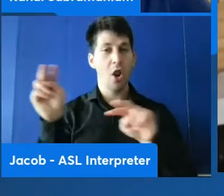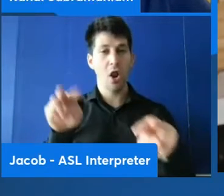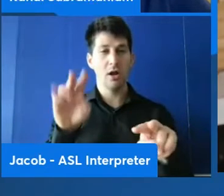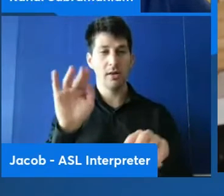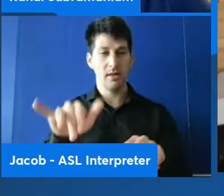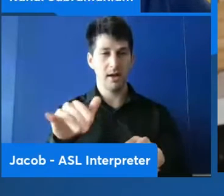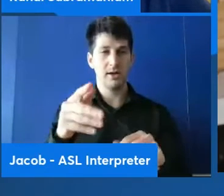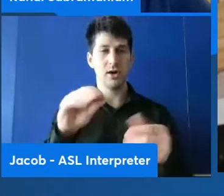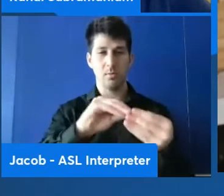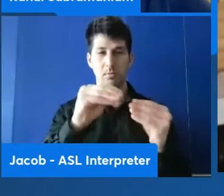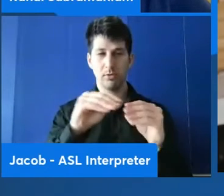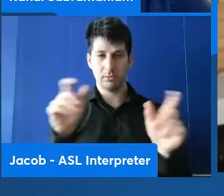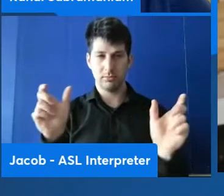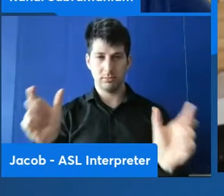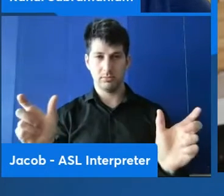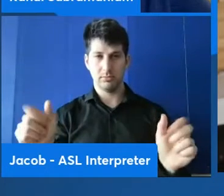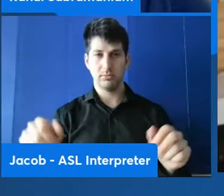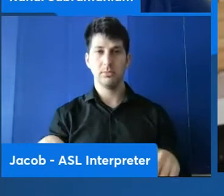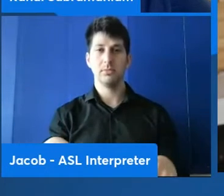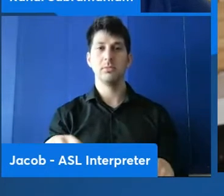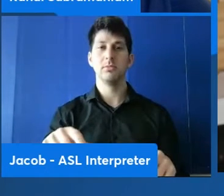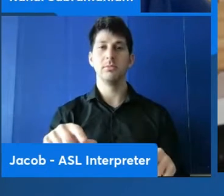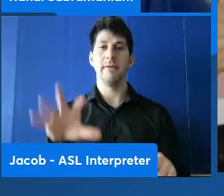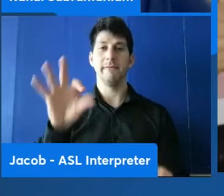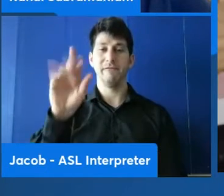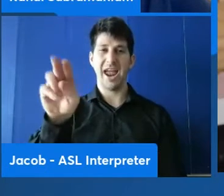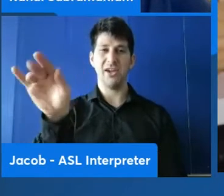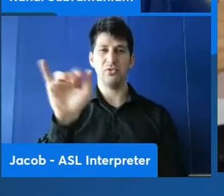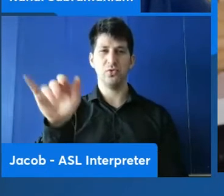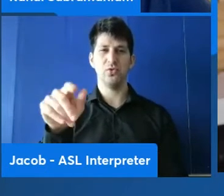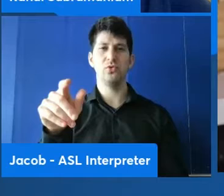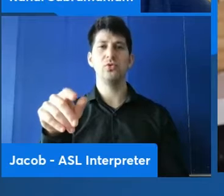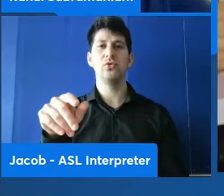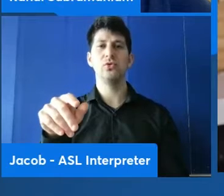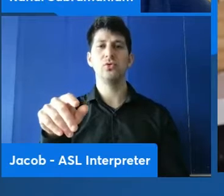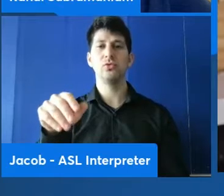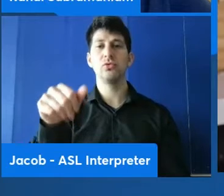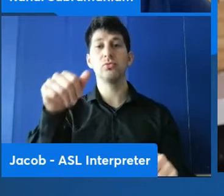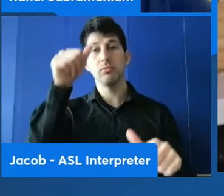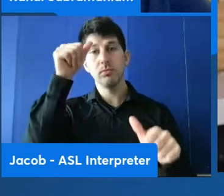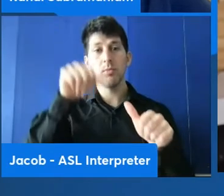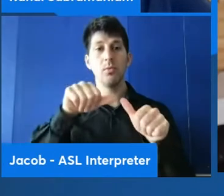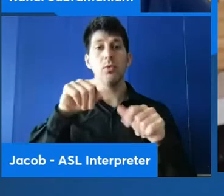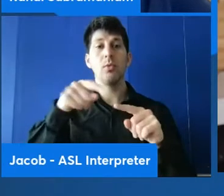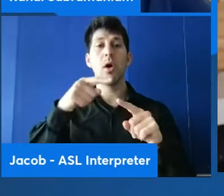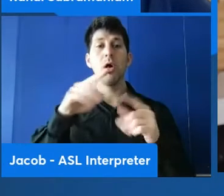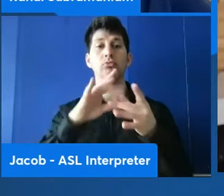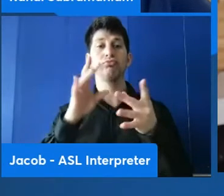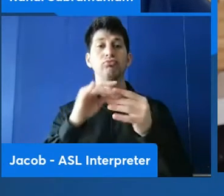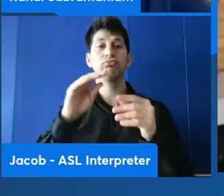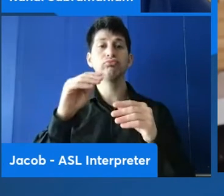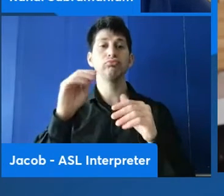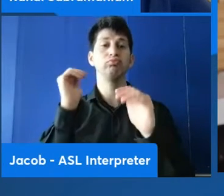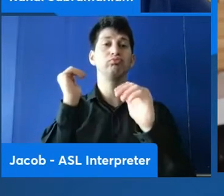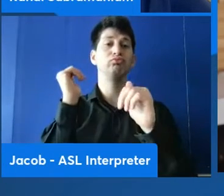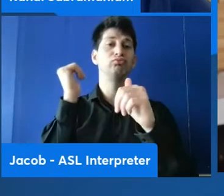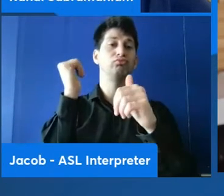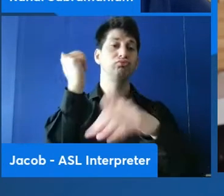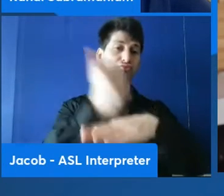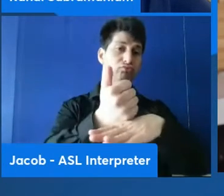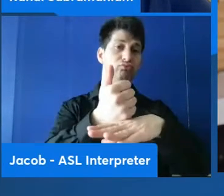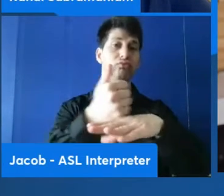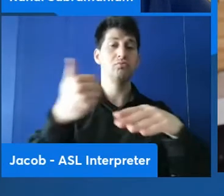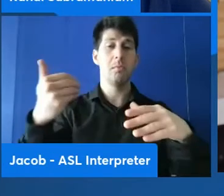back here. Look at that size of the fan that he's putting. So while he was talking, he was installing these massive